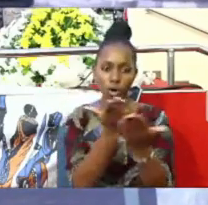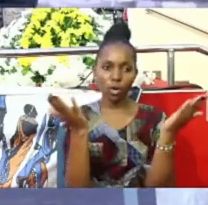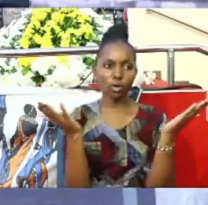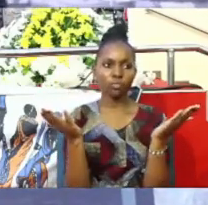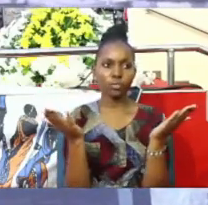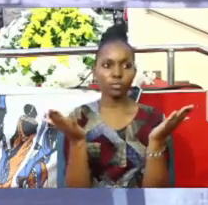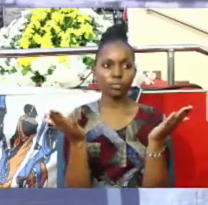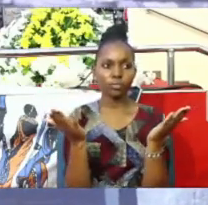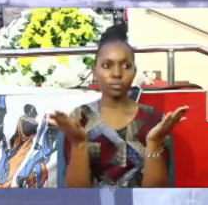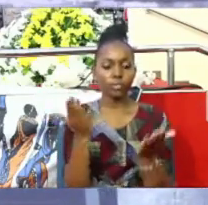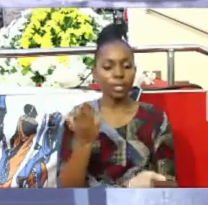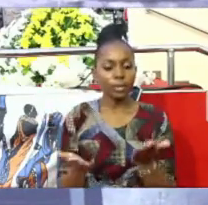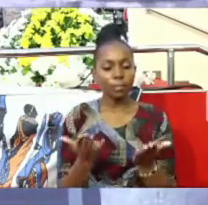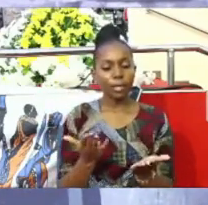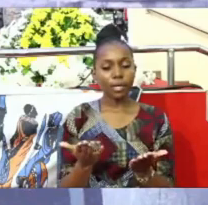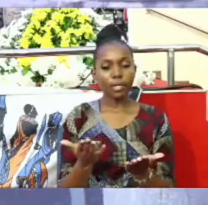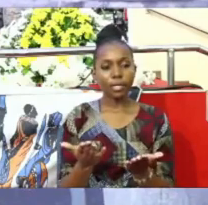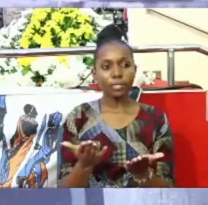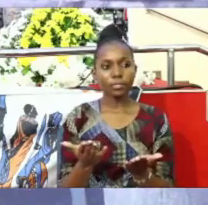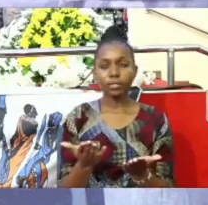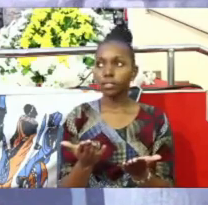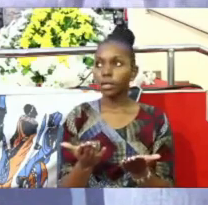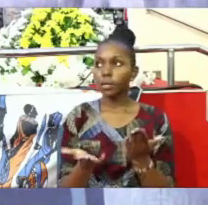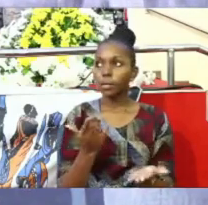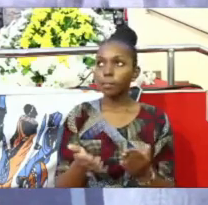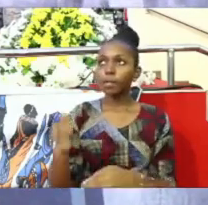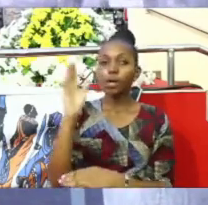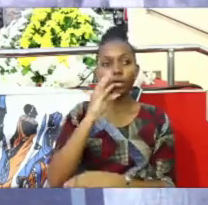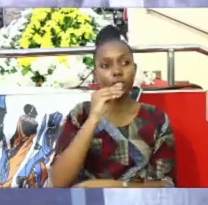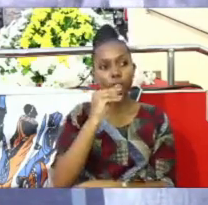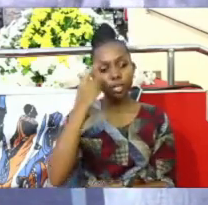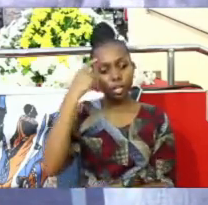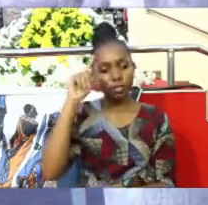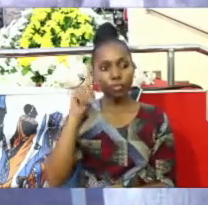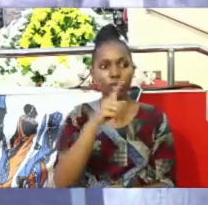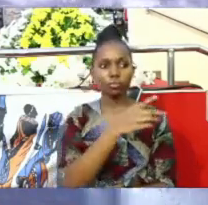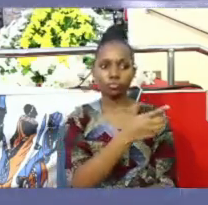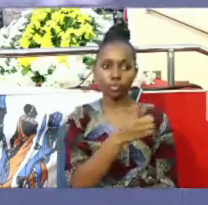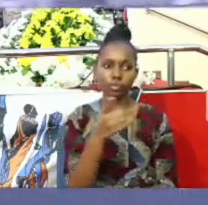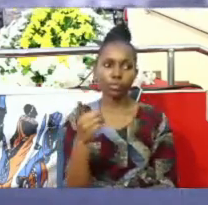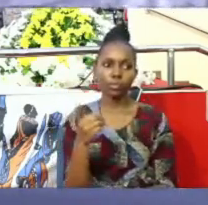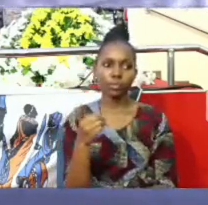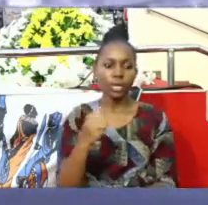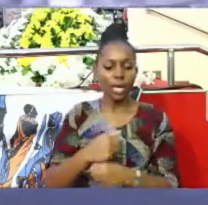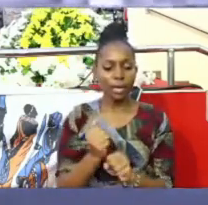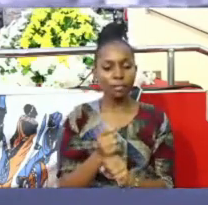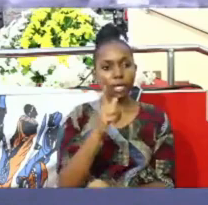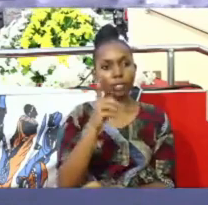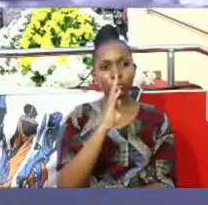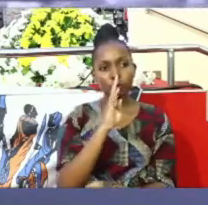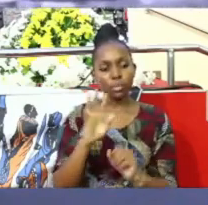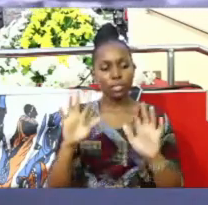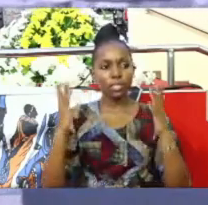May God advertise you. May God speak for you. May God cause you to be celebrated. In the